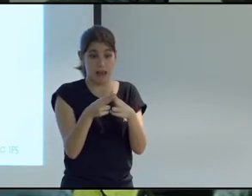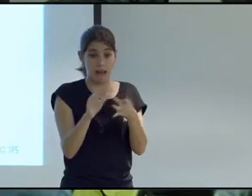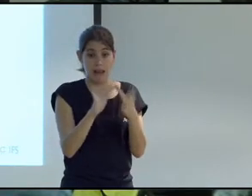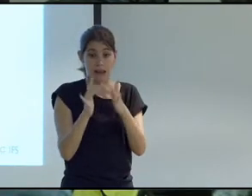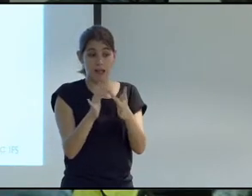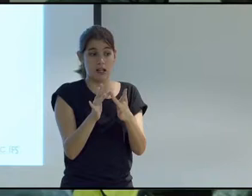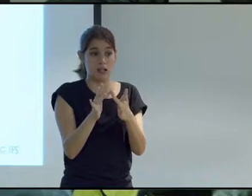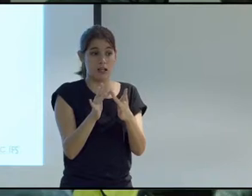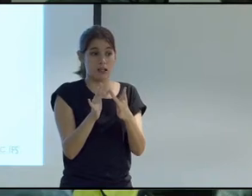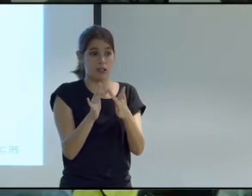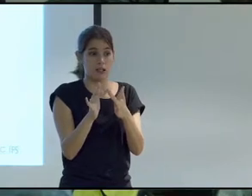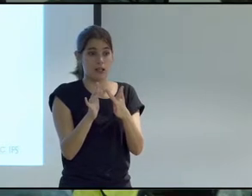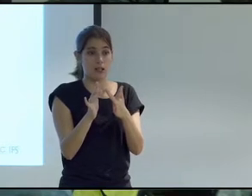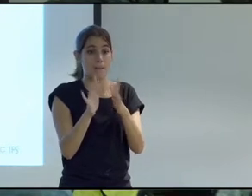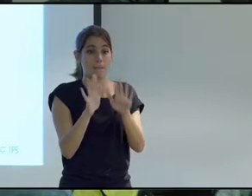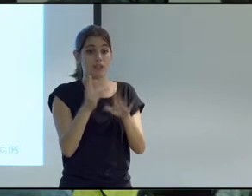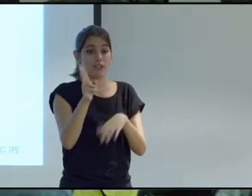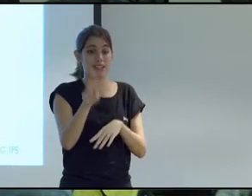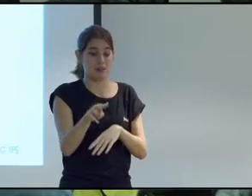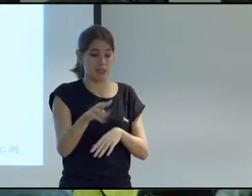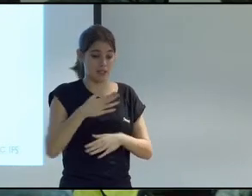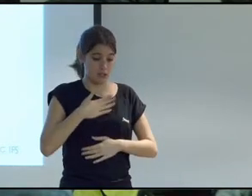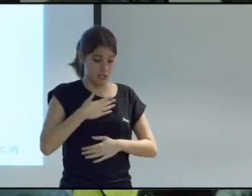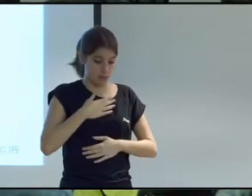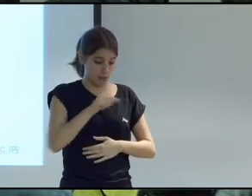that's intersocial with our